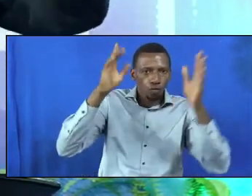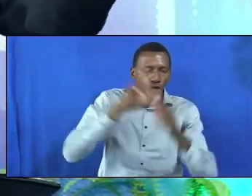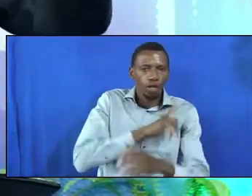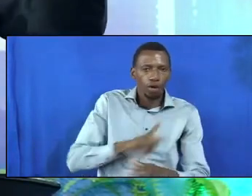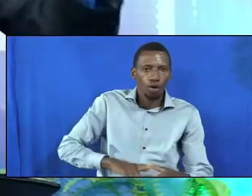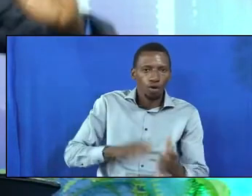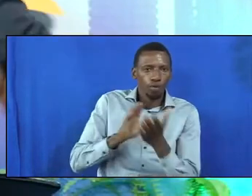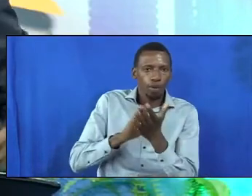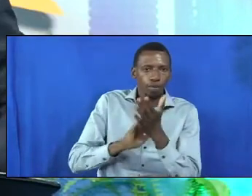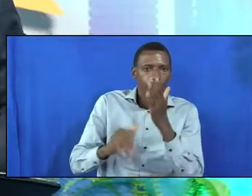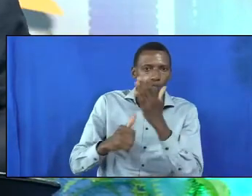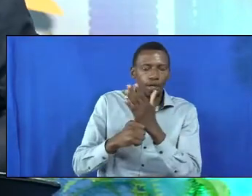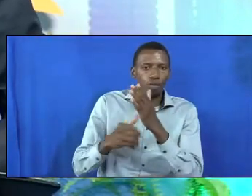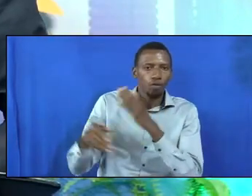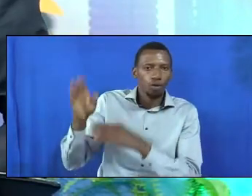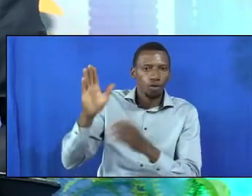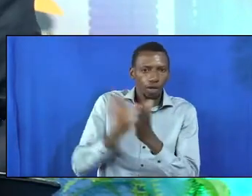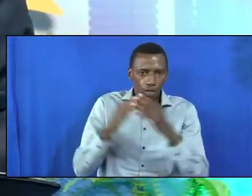hallelujah.